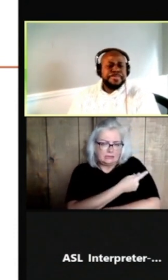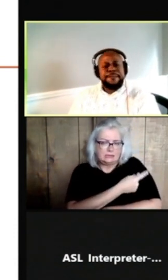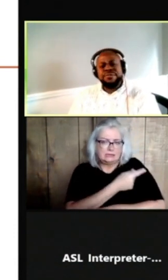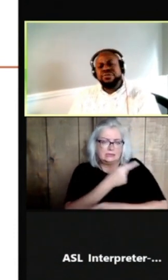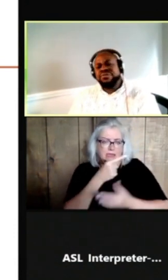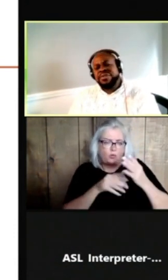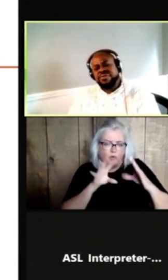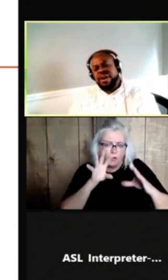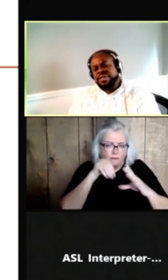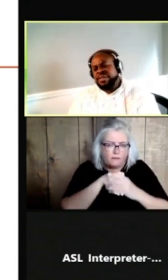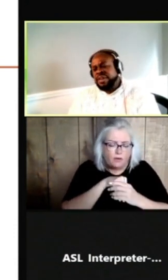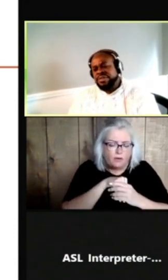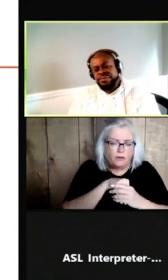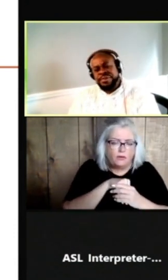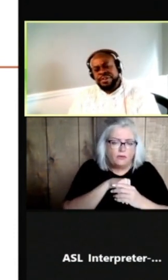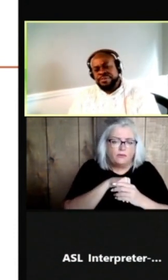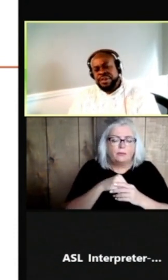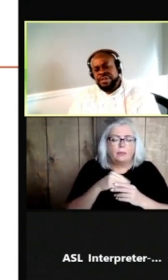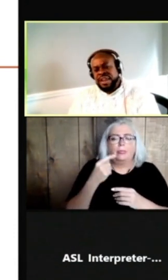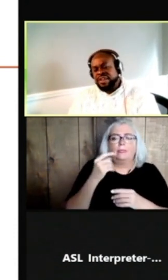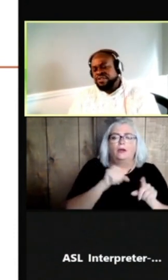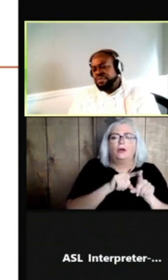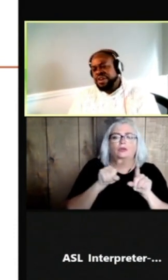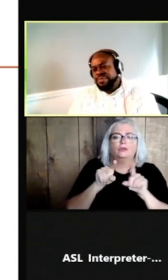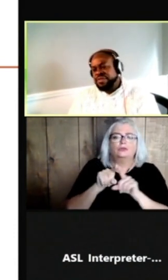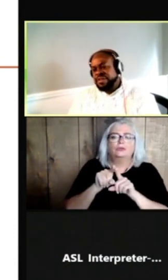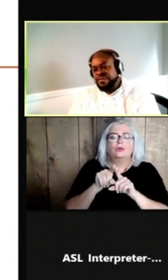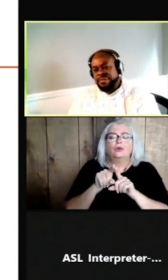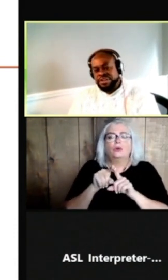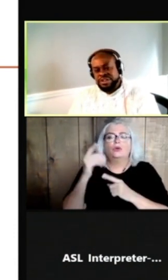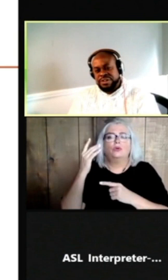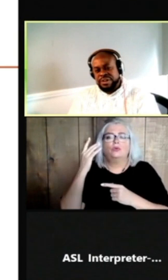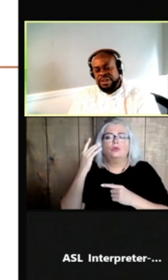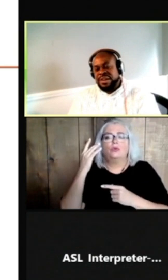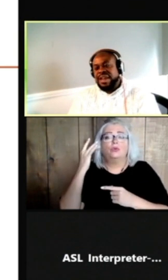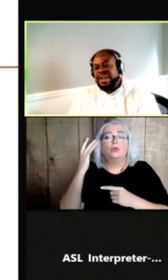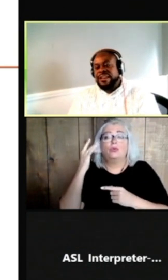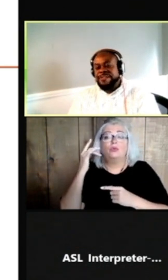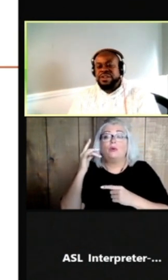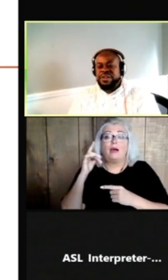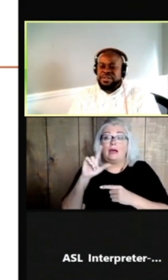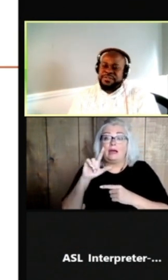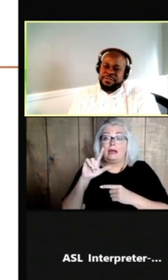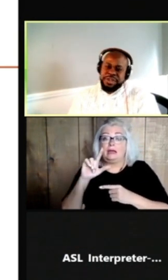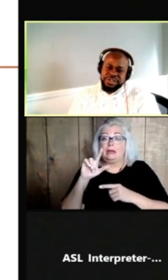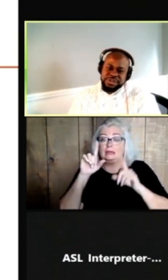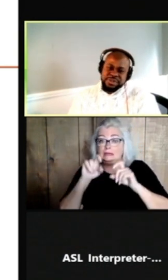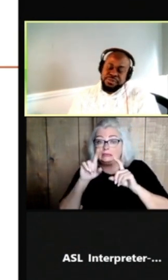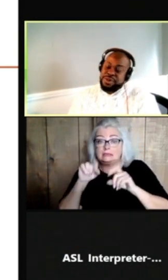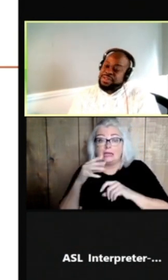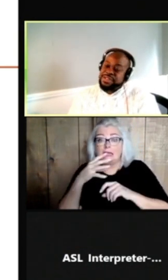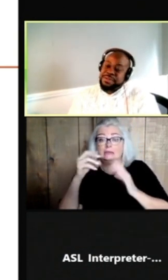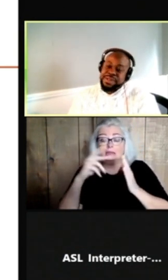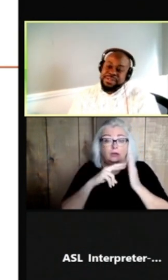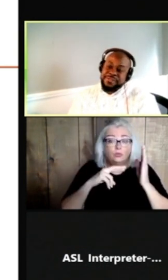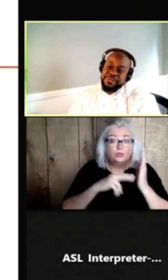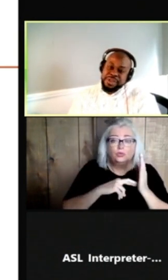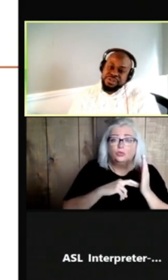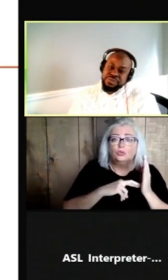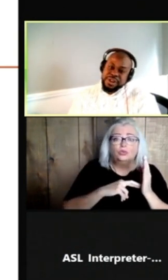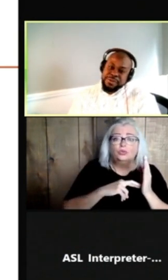Also, the reason why these things work is because they exploit misinformation and even disinformation. So when I